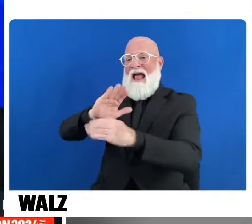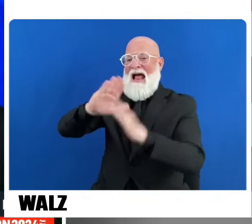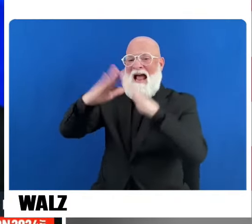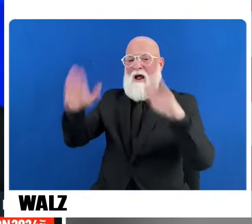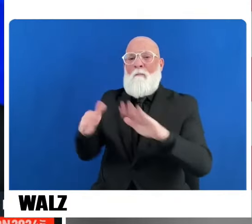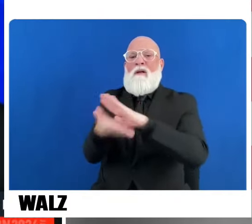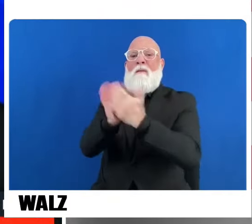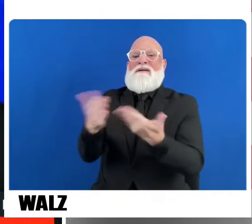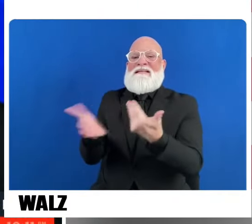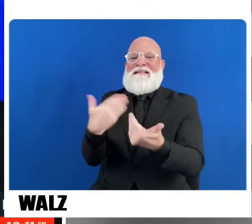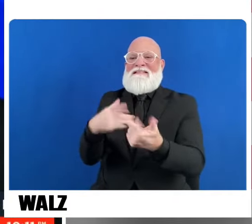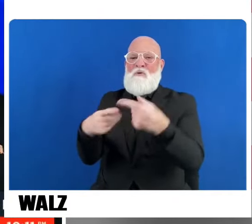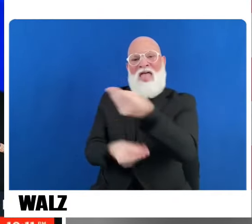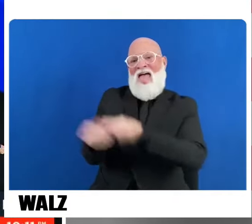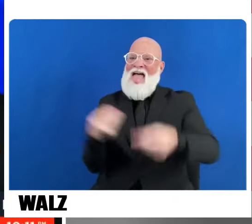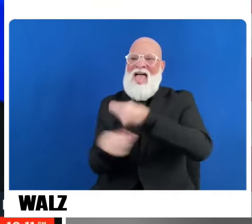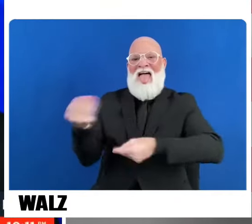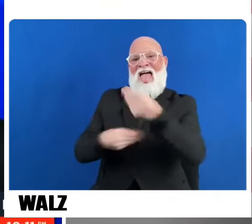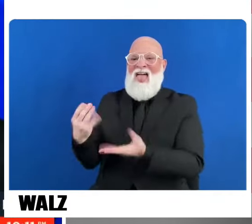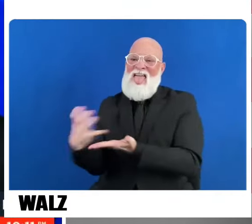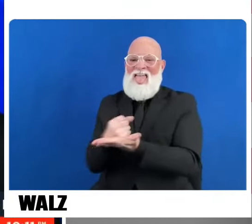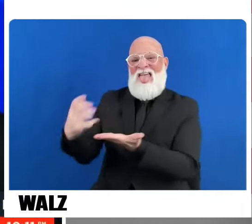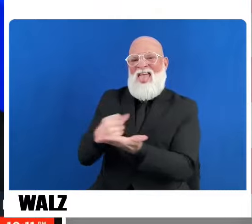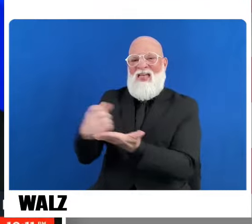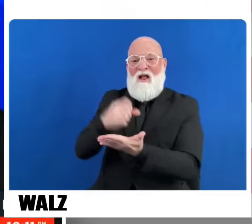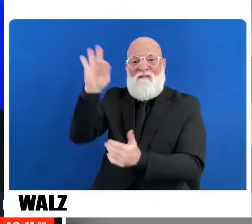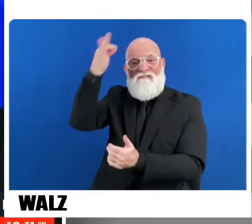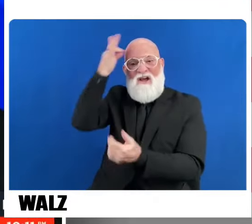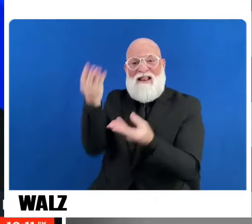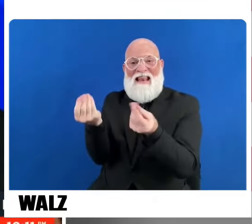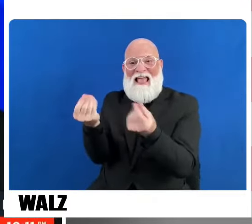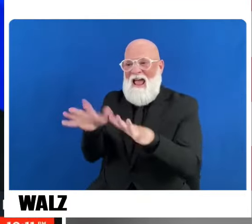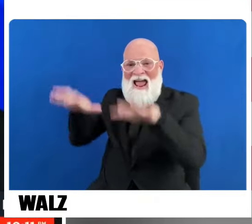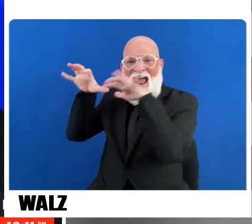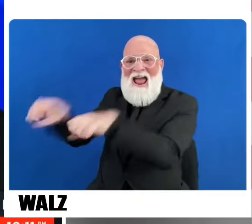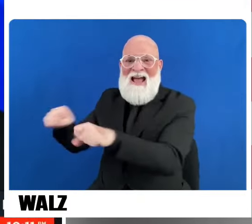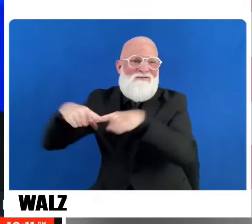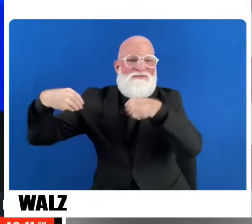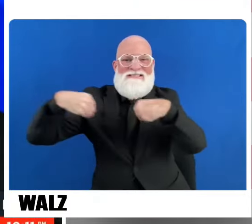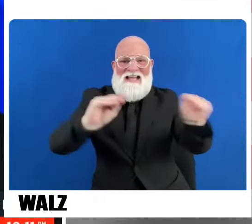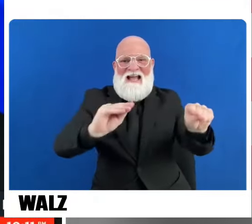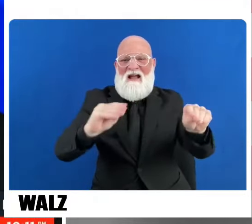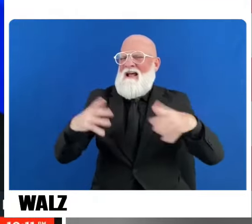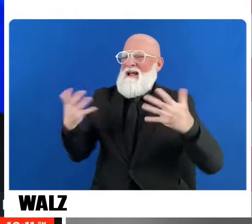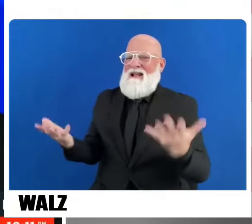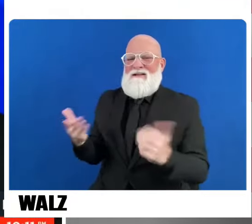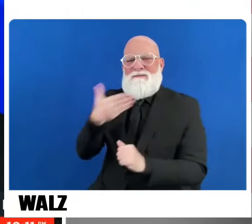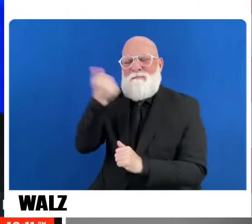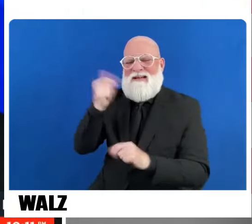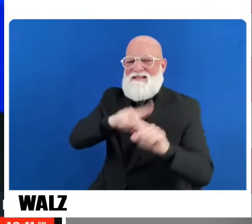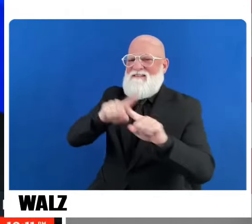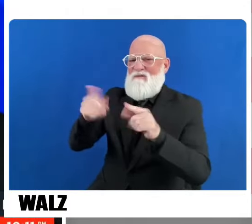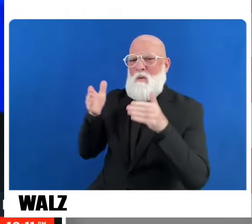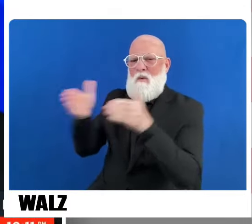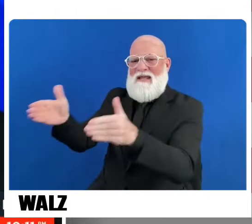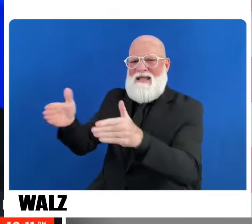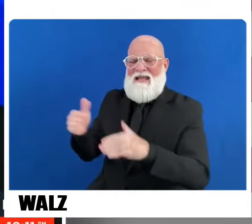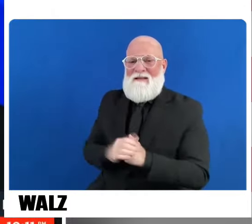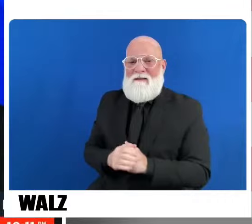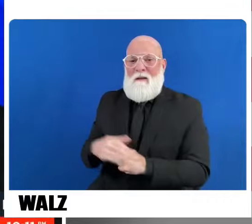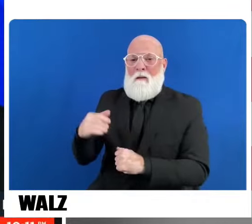Let's take this federal land and let's sell it to people for that. I think there's better ways to do this. We've seen it in Minnesota. We're able to refurbish some of these houses. We're able to